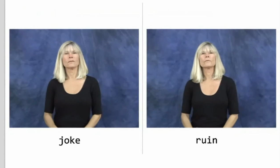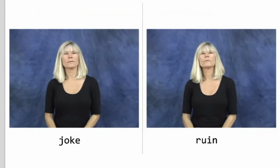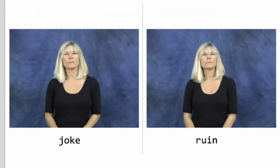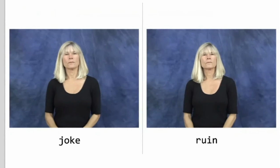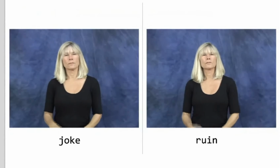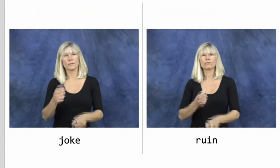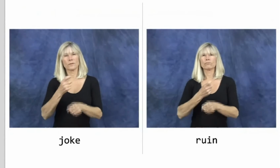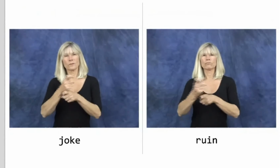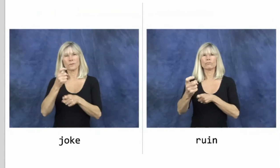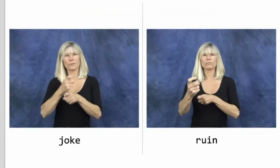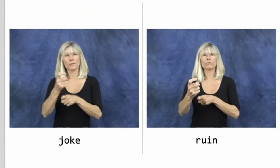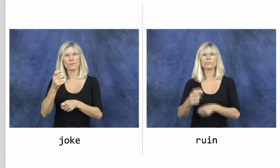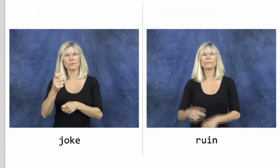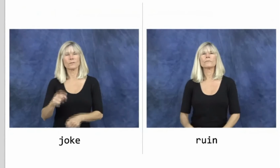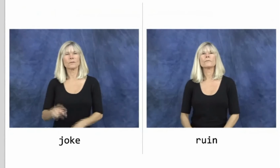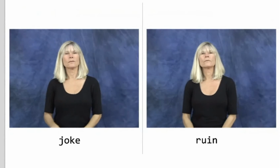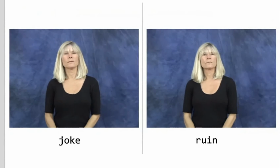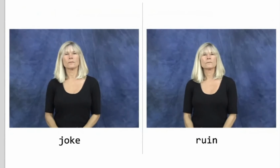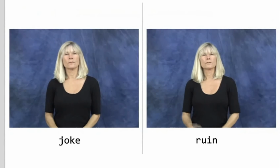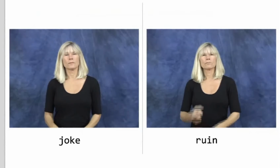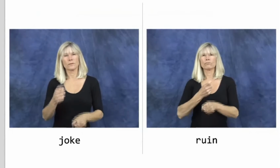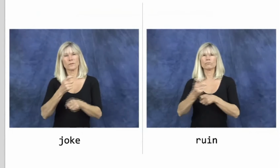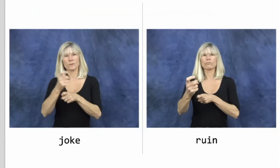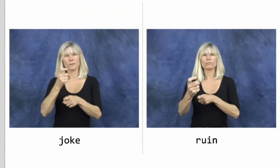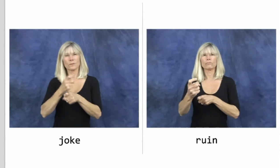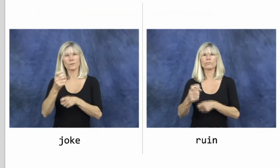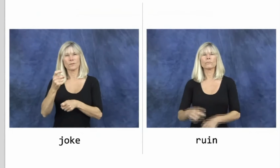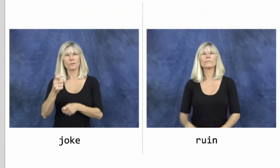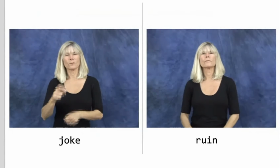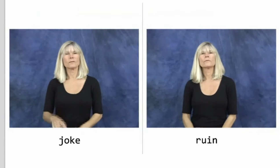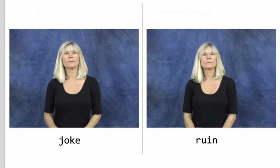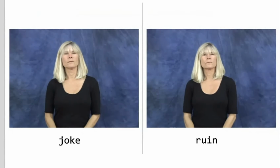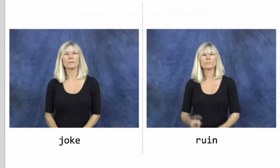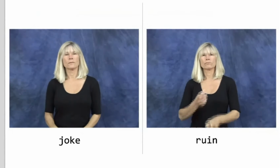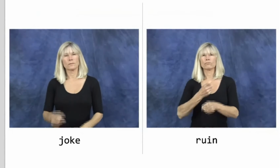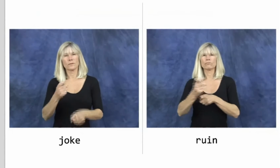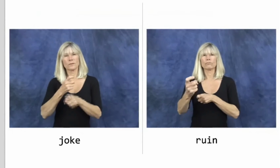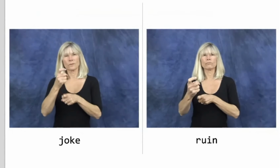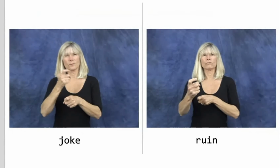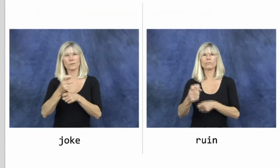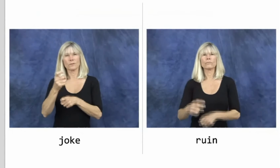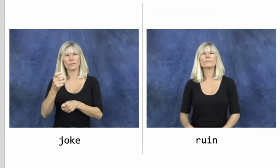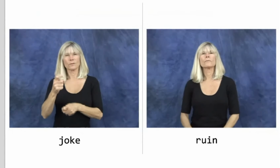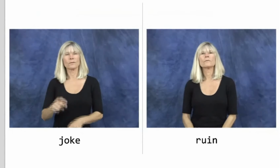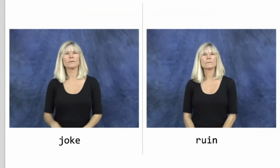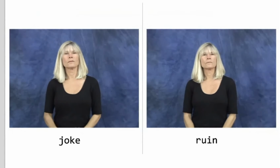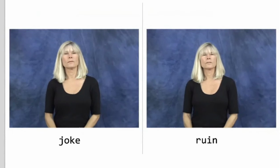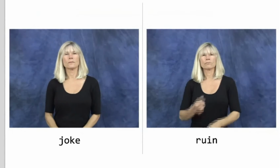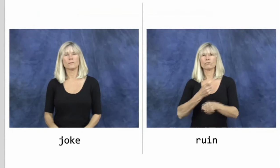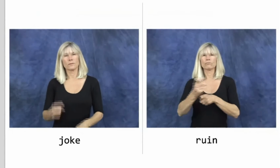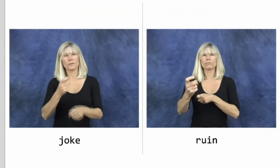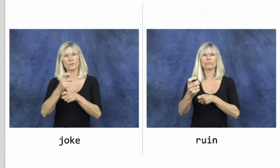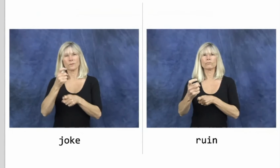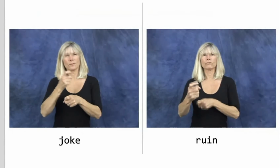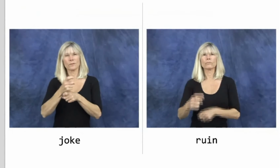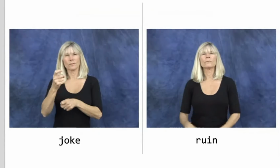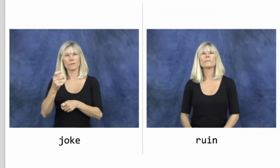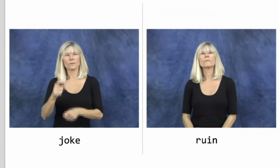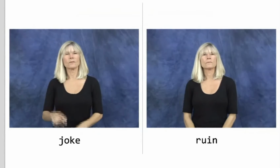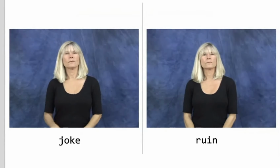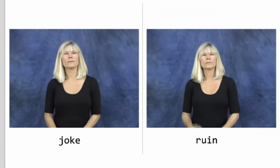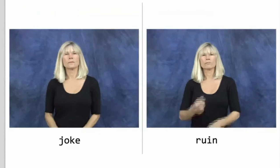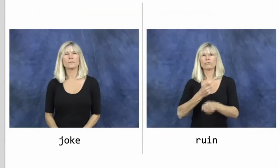appreciate. I absolutely love the opportunity to give you a sneak preview of some of the work that I